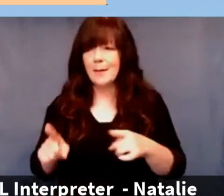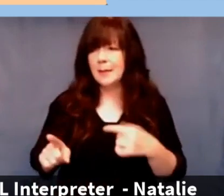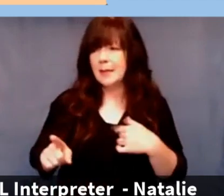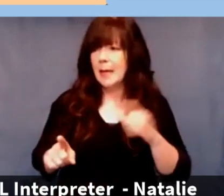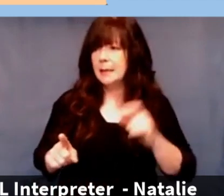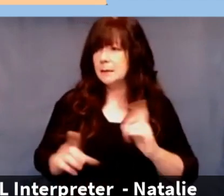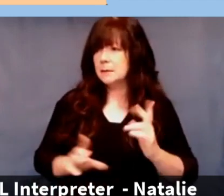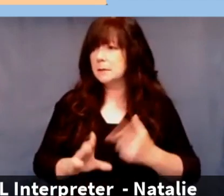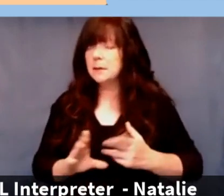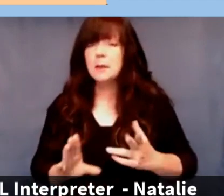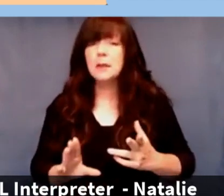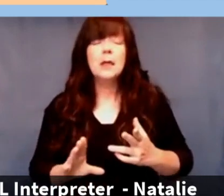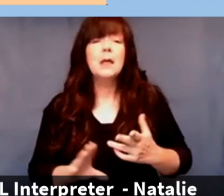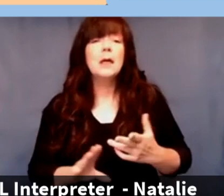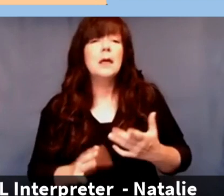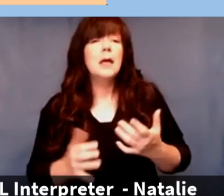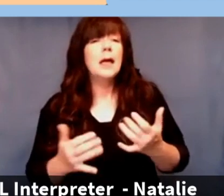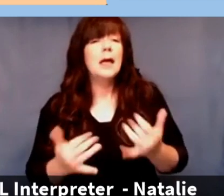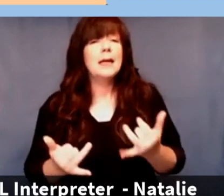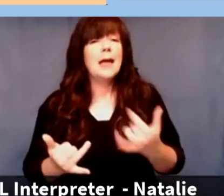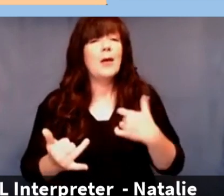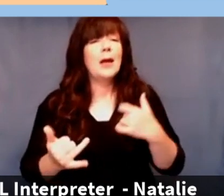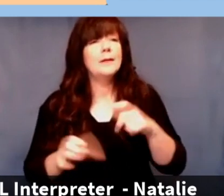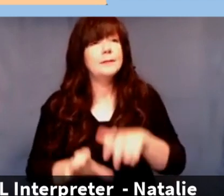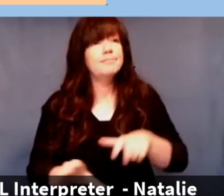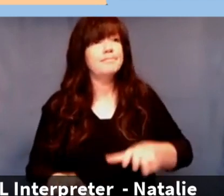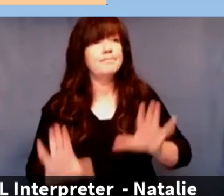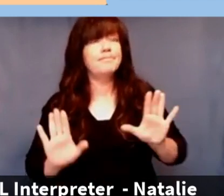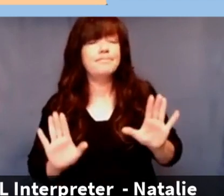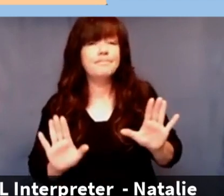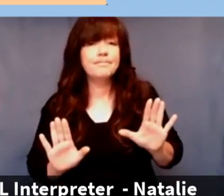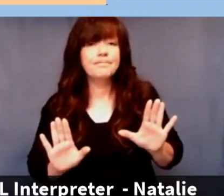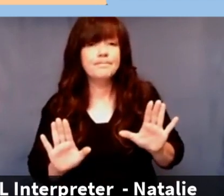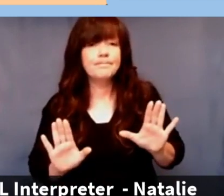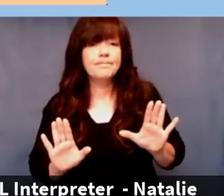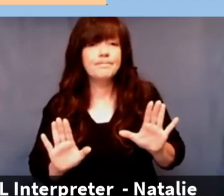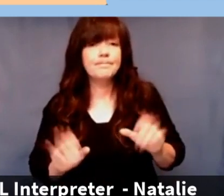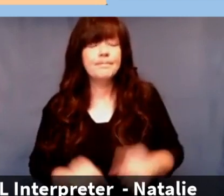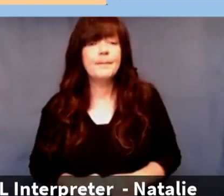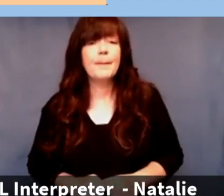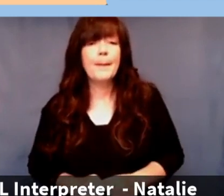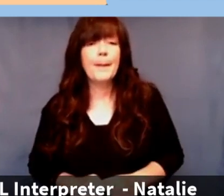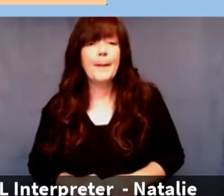And then finally, I had to take a step back and like,